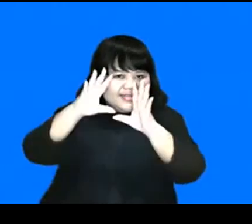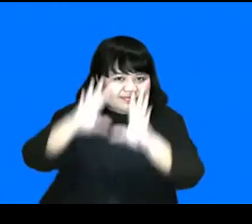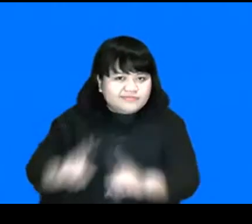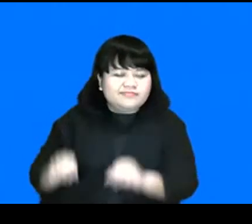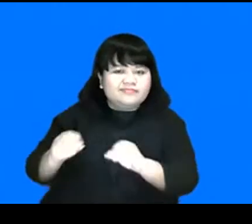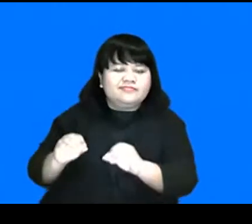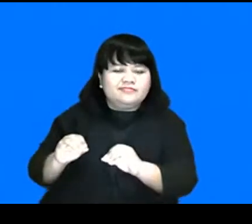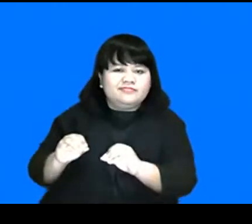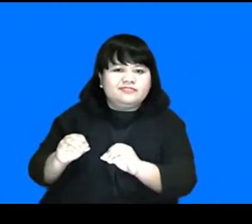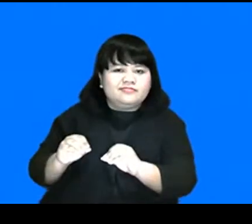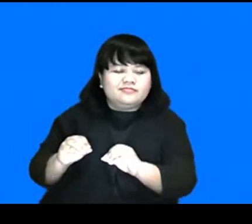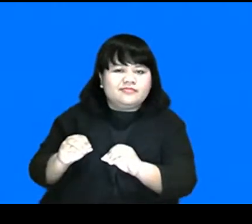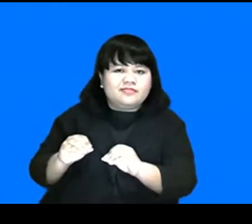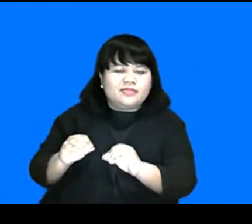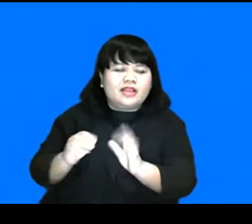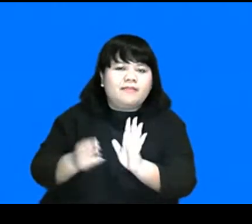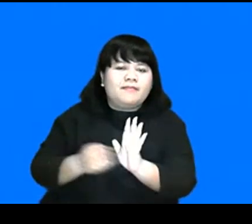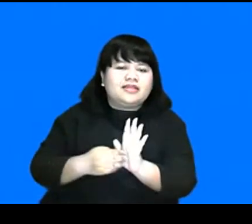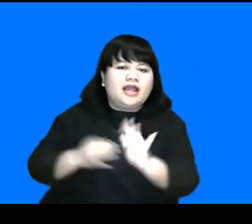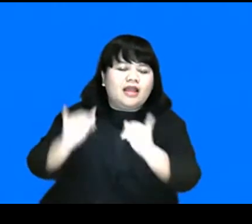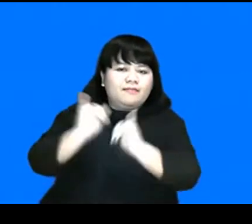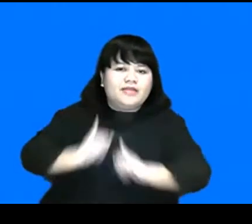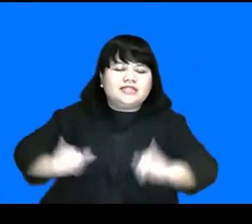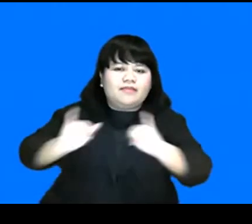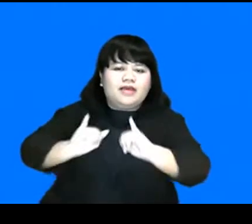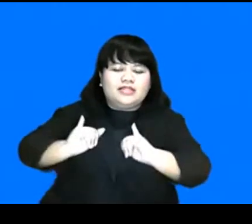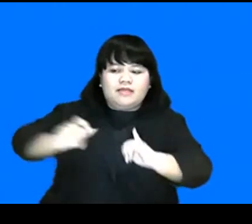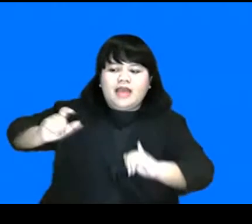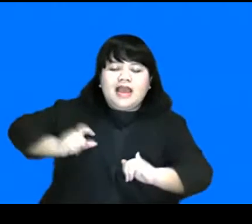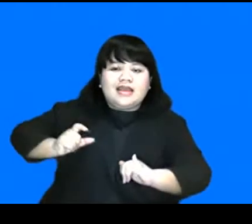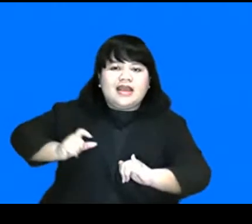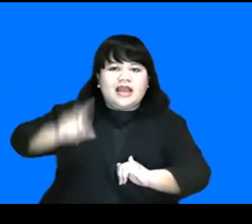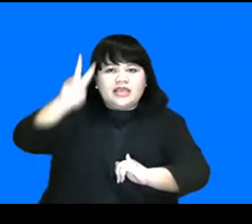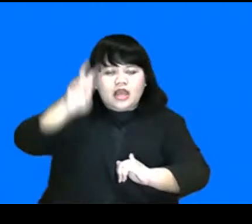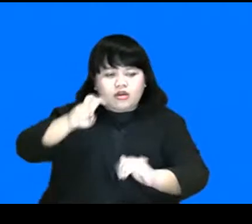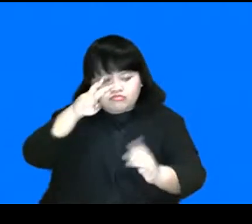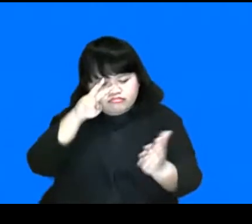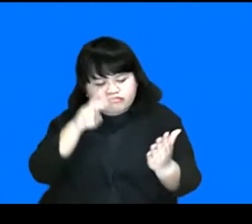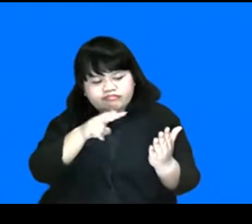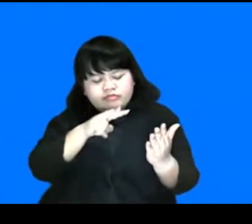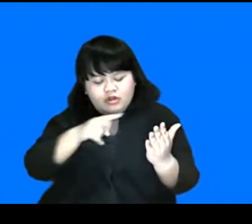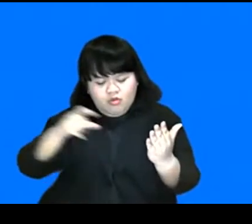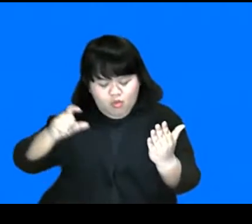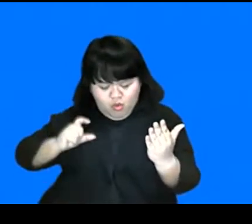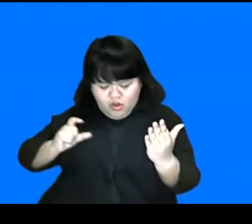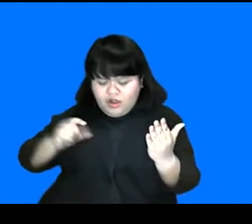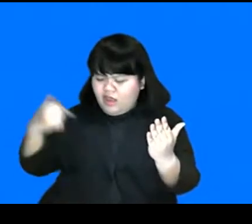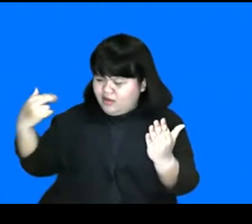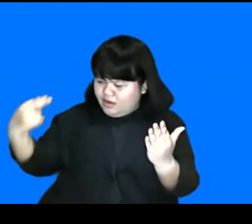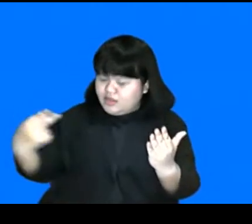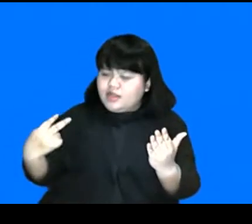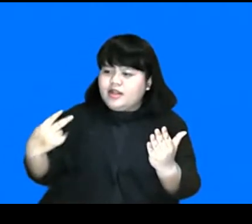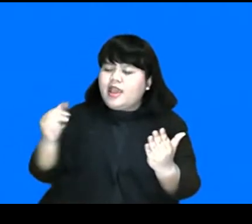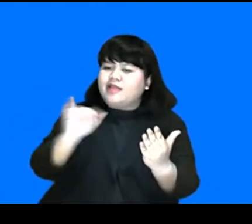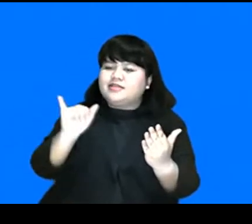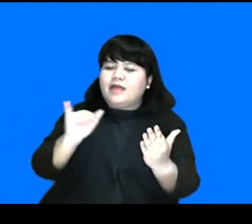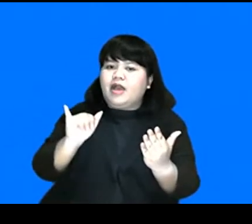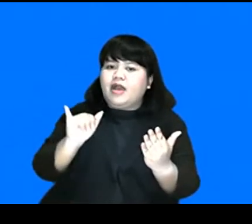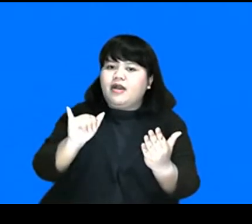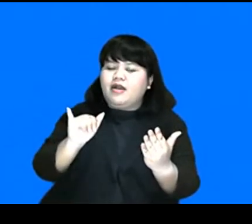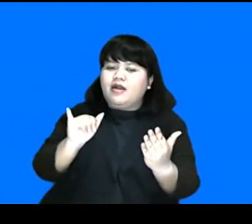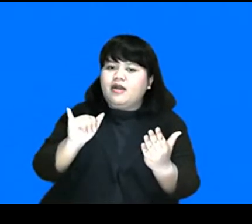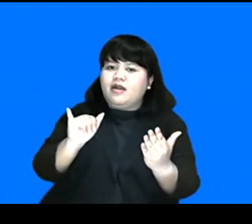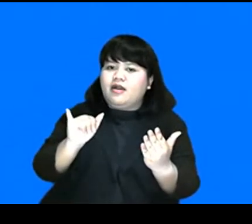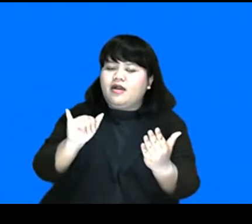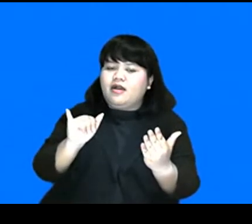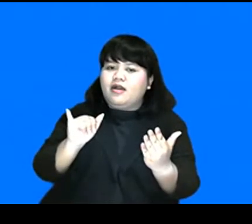wealth should also be seen as commons. And therefore, I think to tax